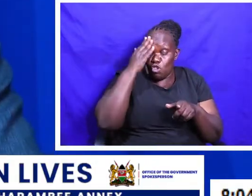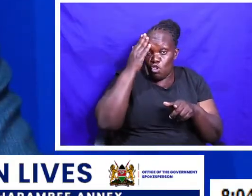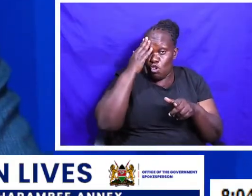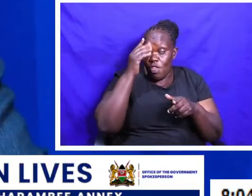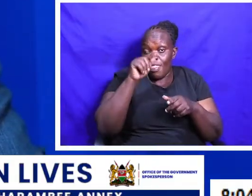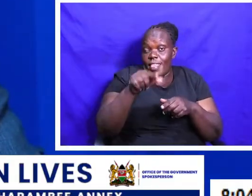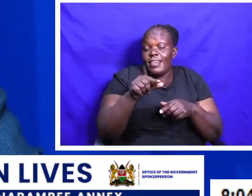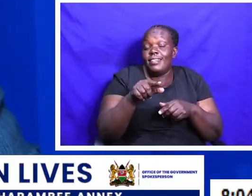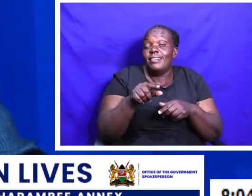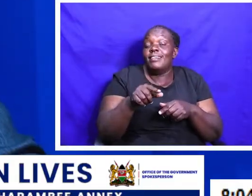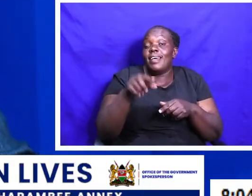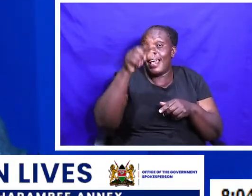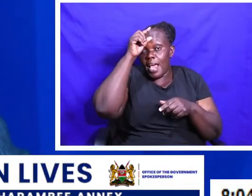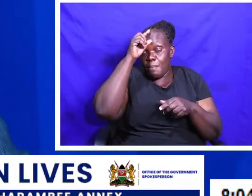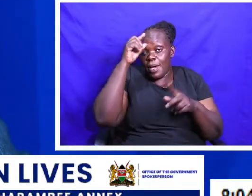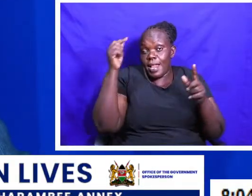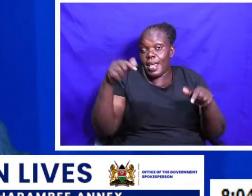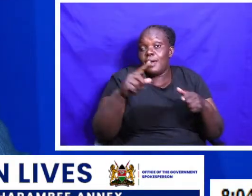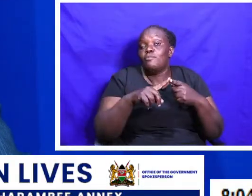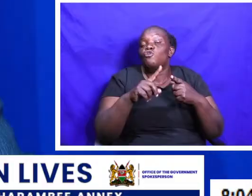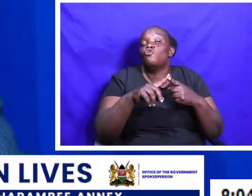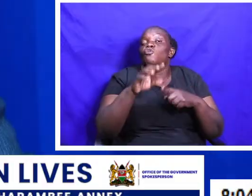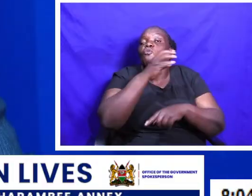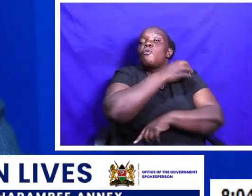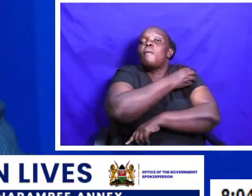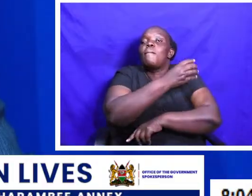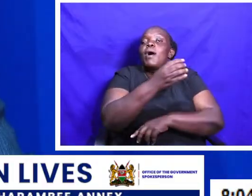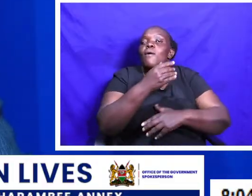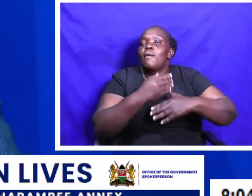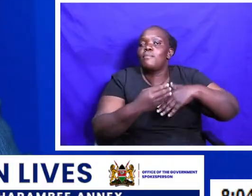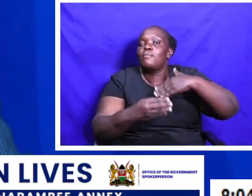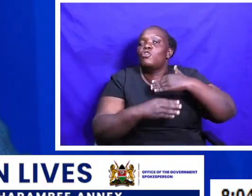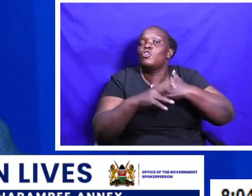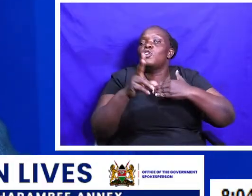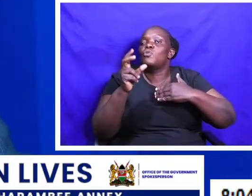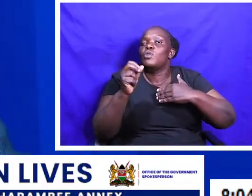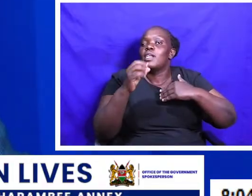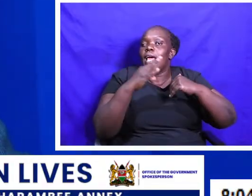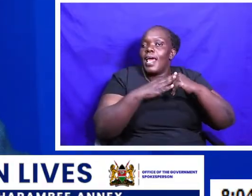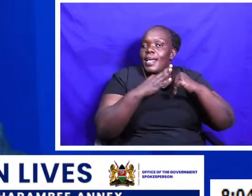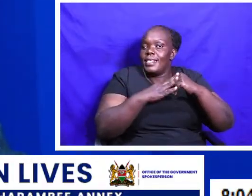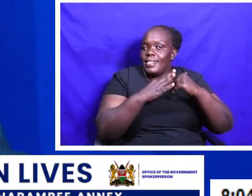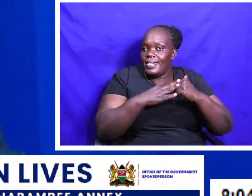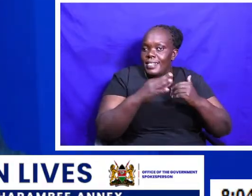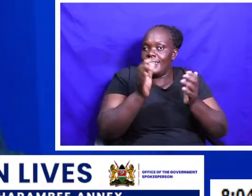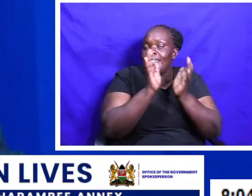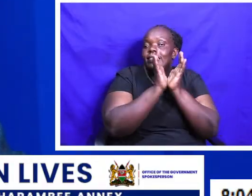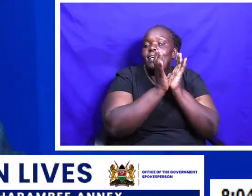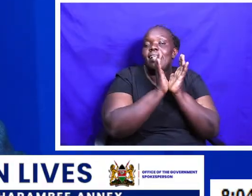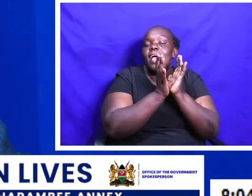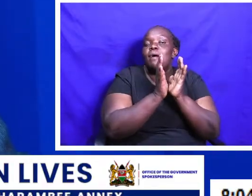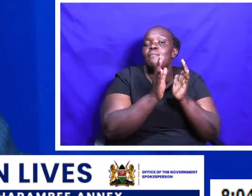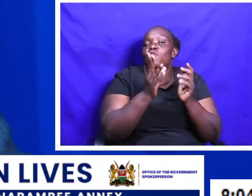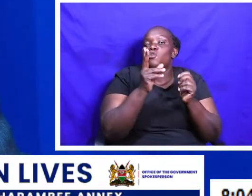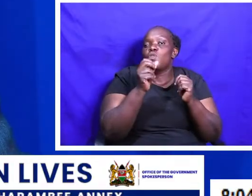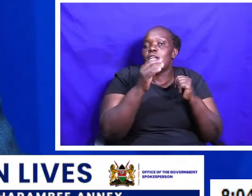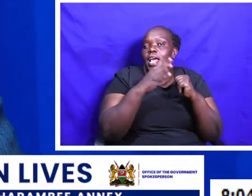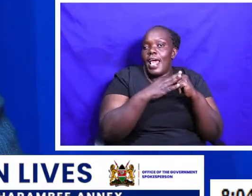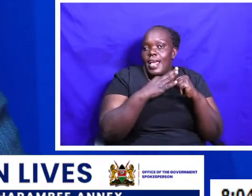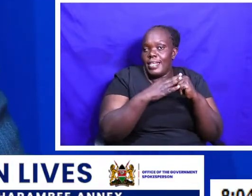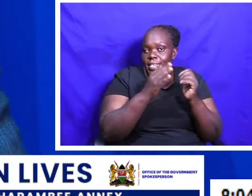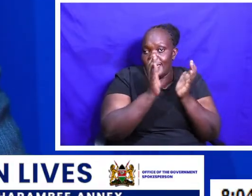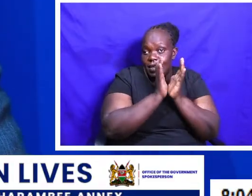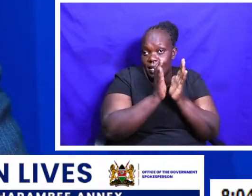that since this government came to power, we have been able to build 28 stadium, 28 of